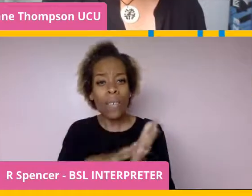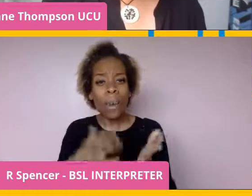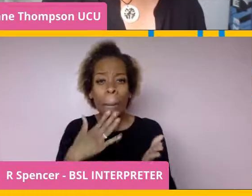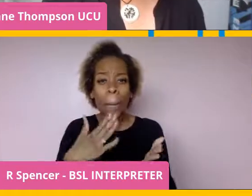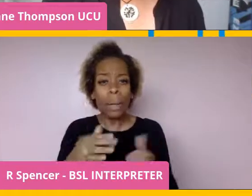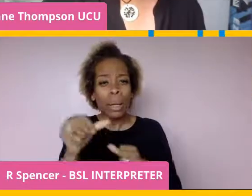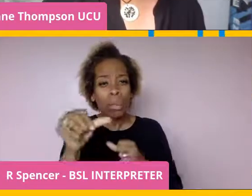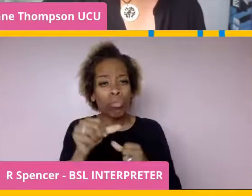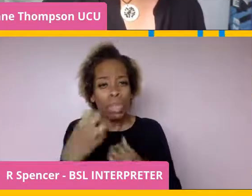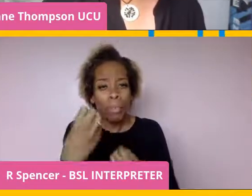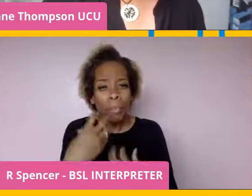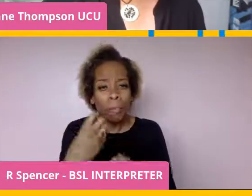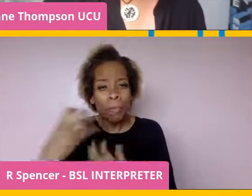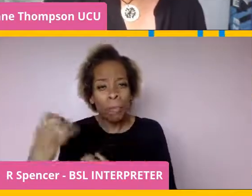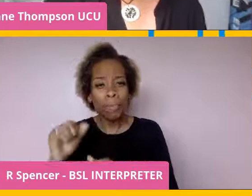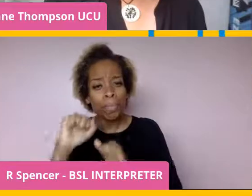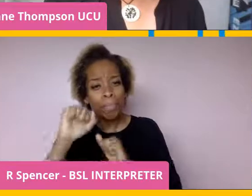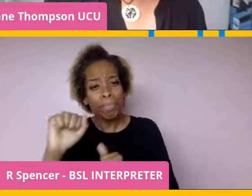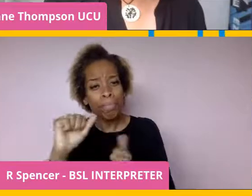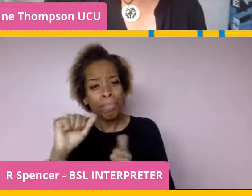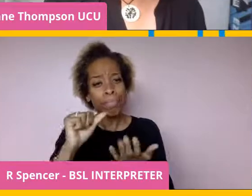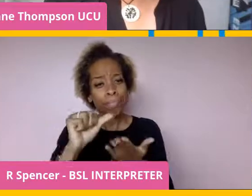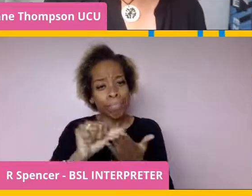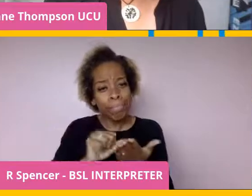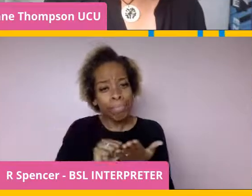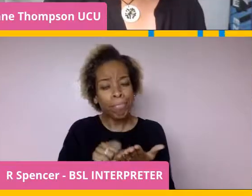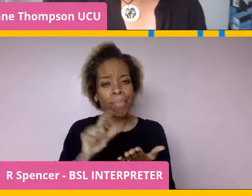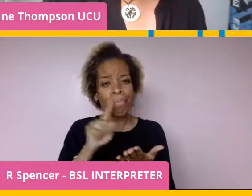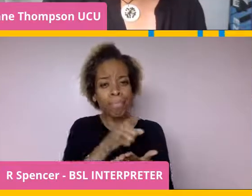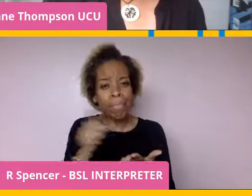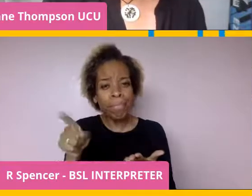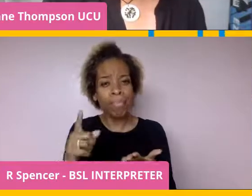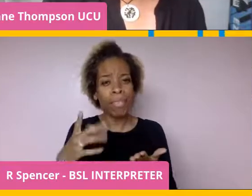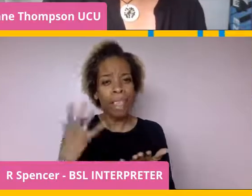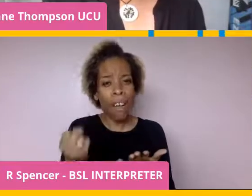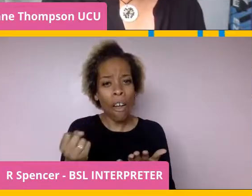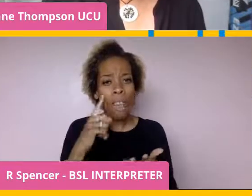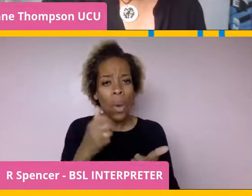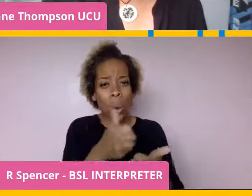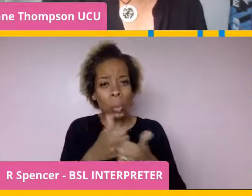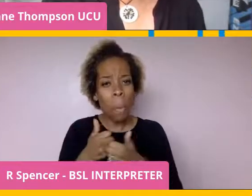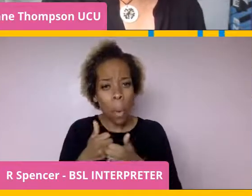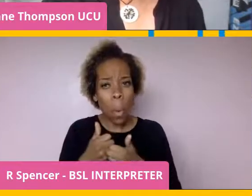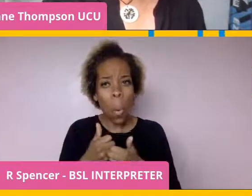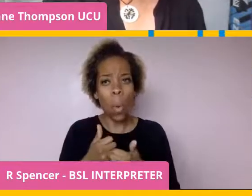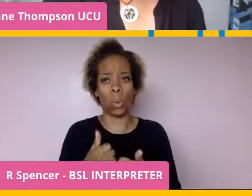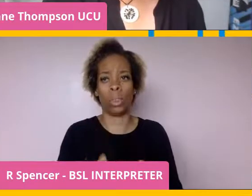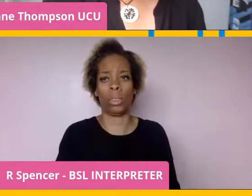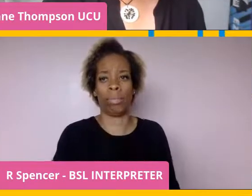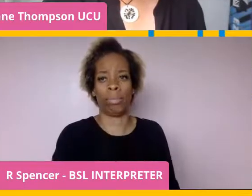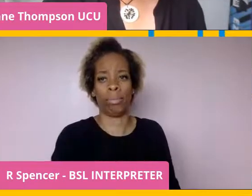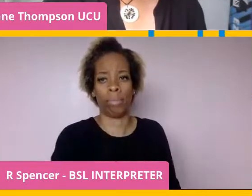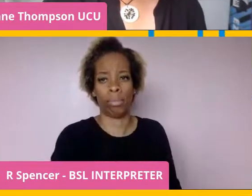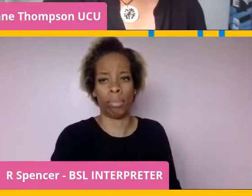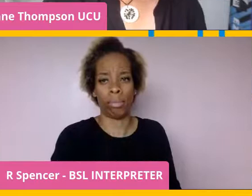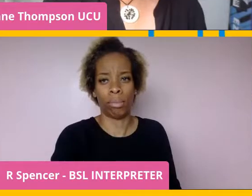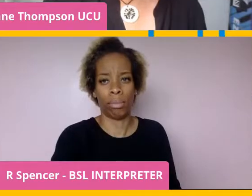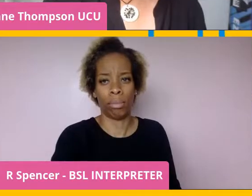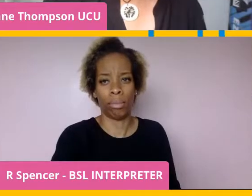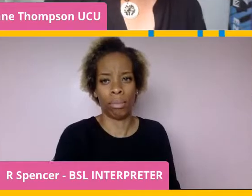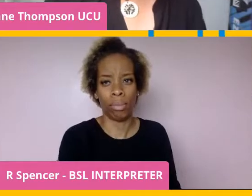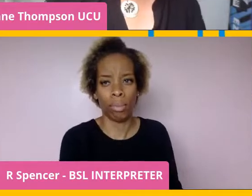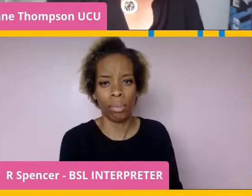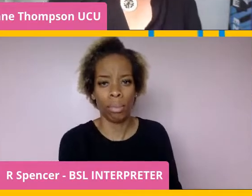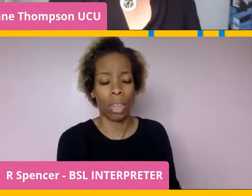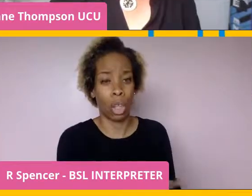that UCU's been doing to support our members on casualised contracts, both before and during the crisis we're currently in.